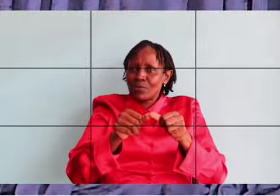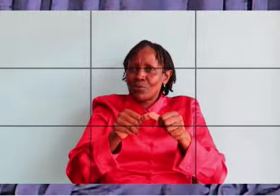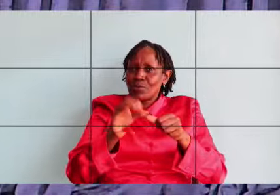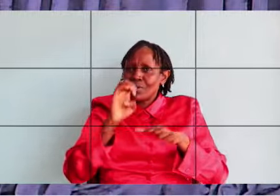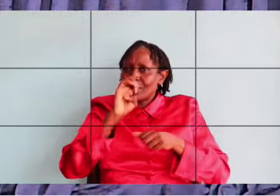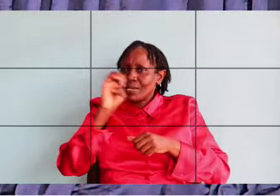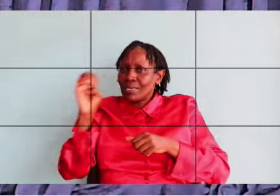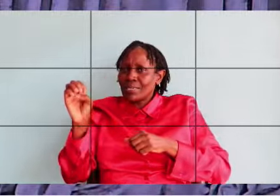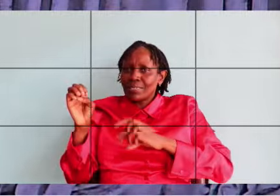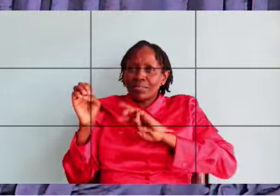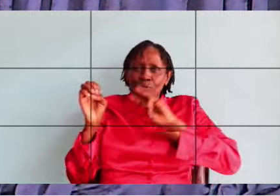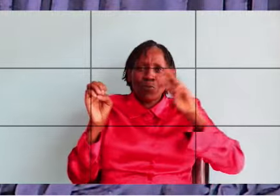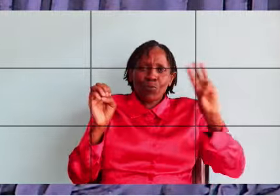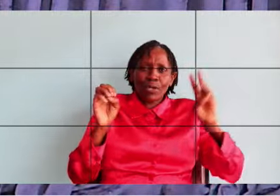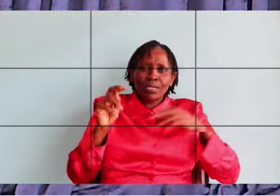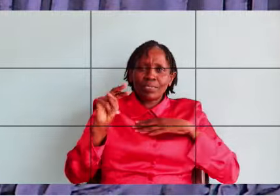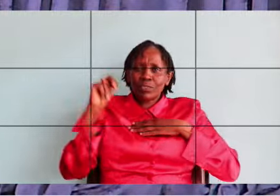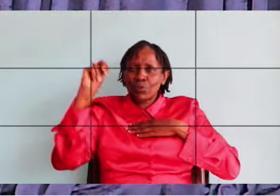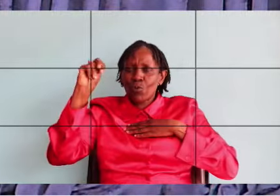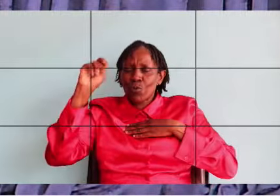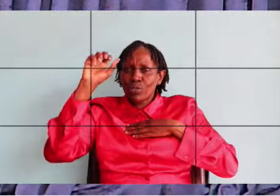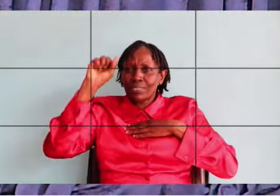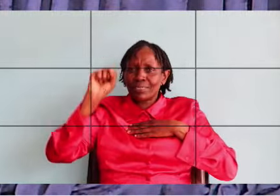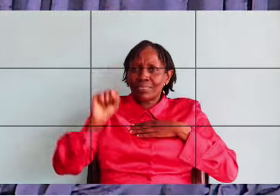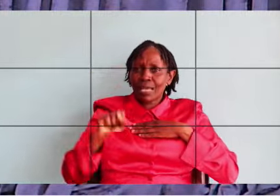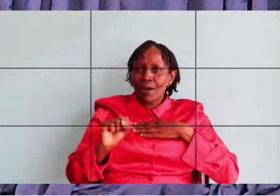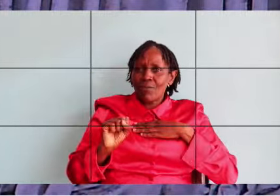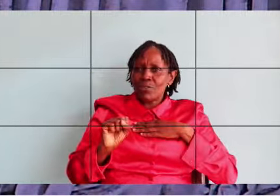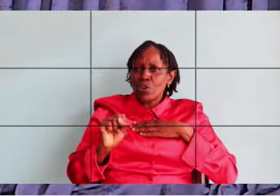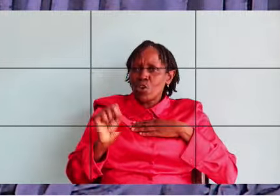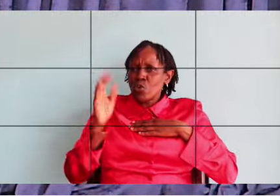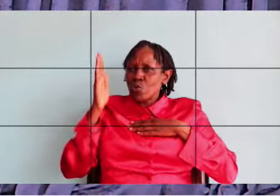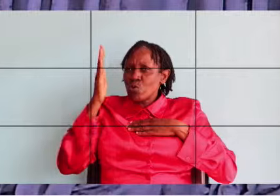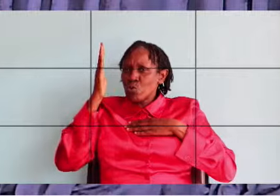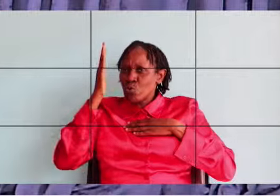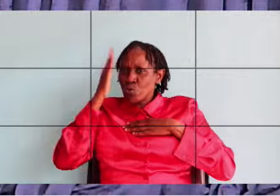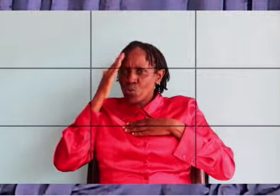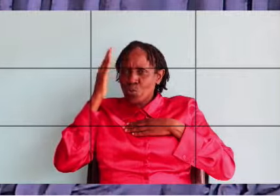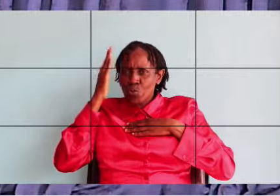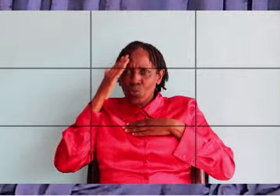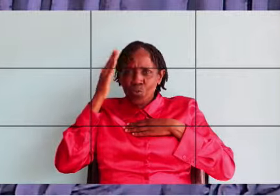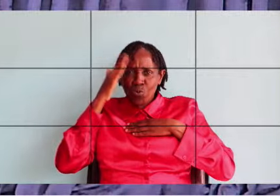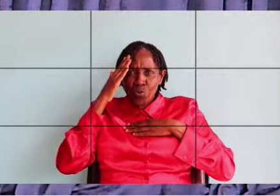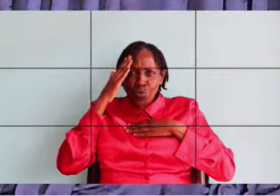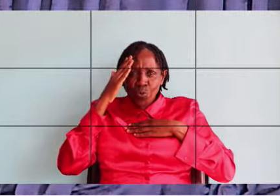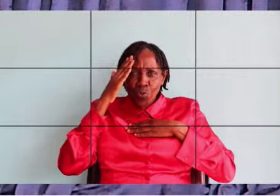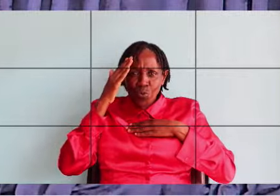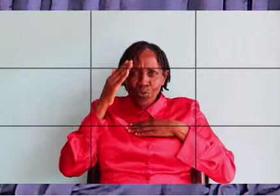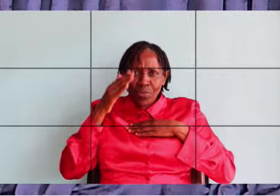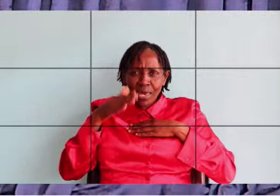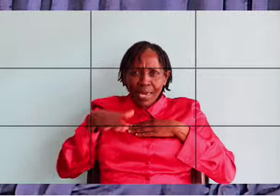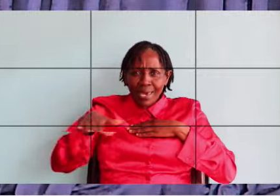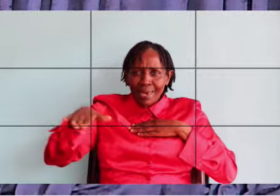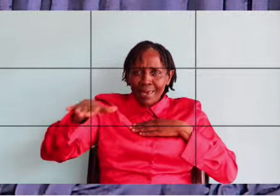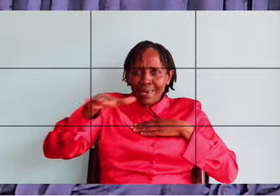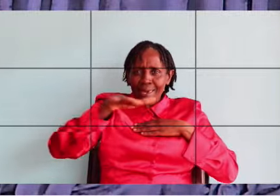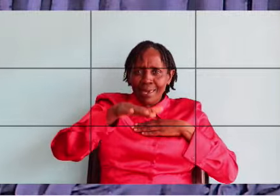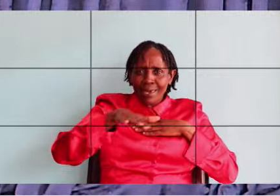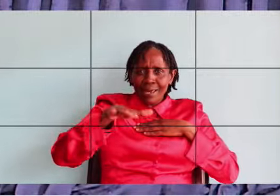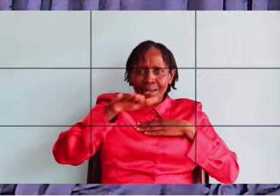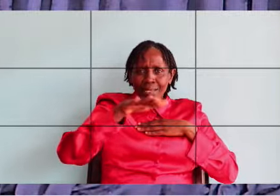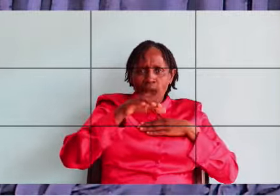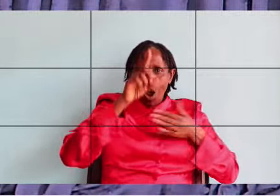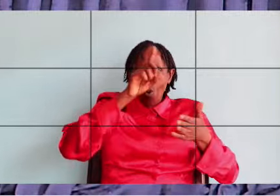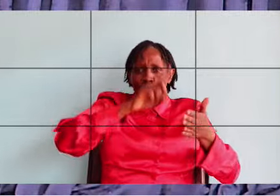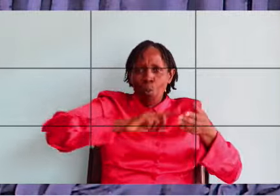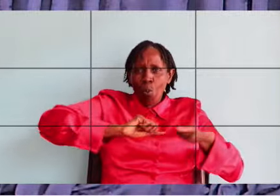the west, to the north, to the south, and all that. So have we defined the territories and the dimensions of what change that we